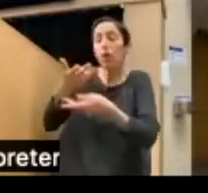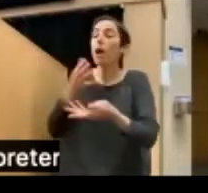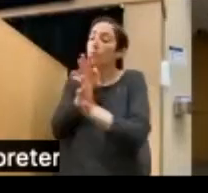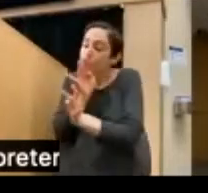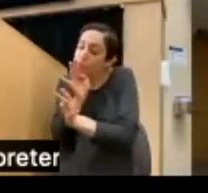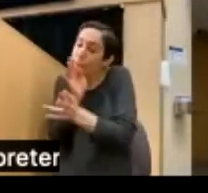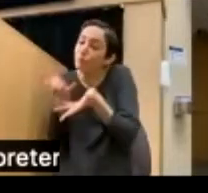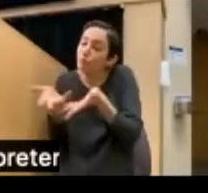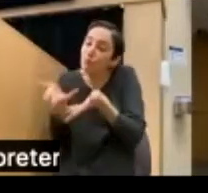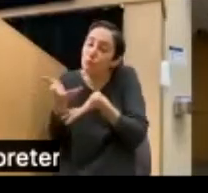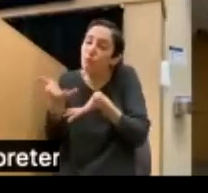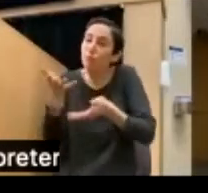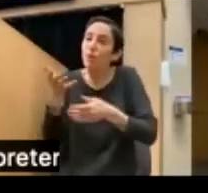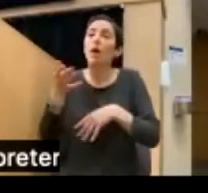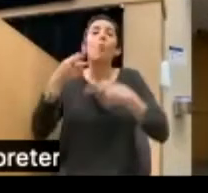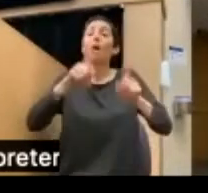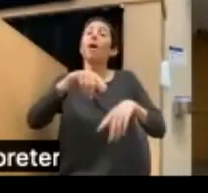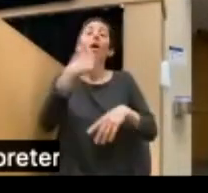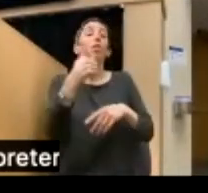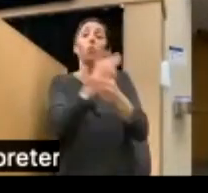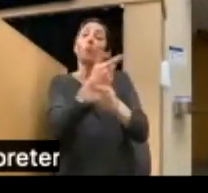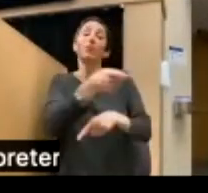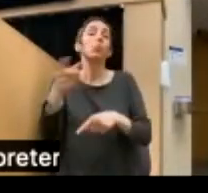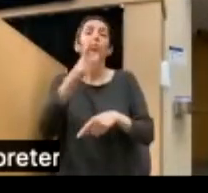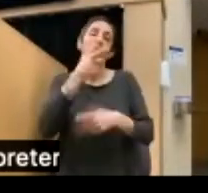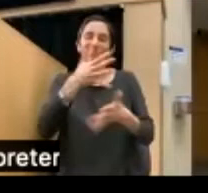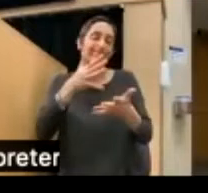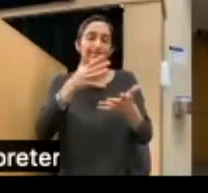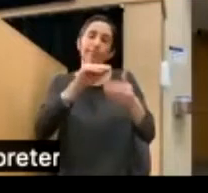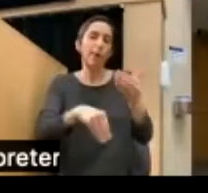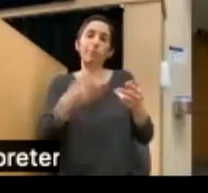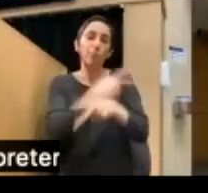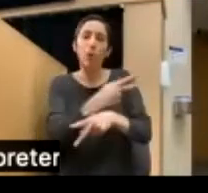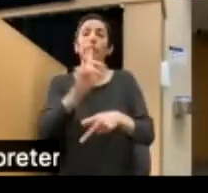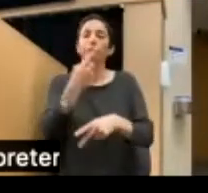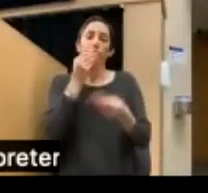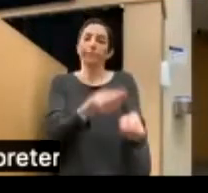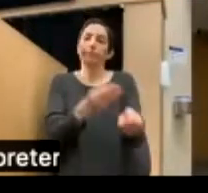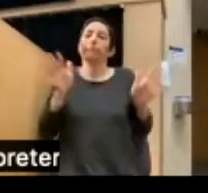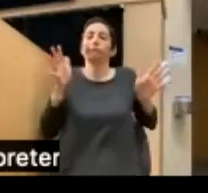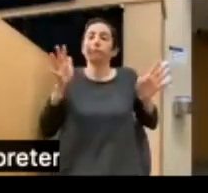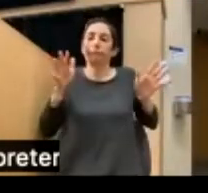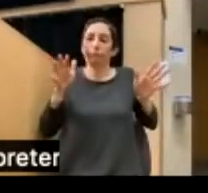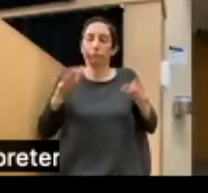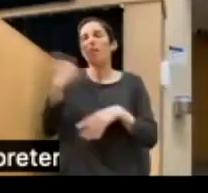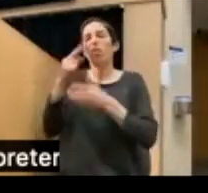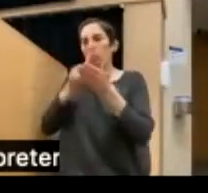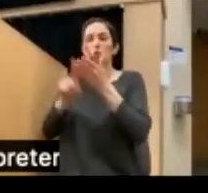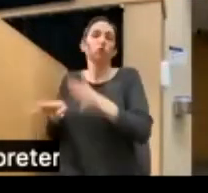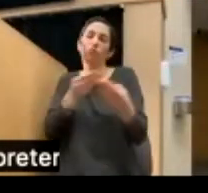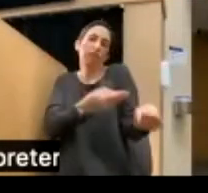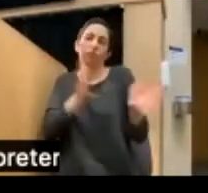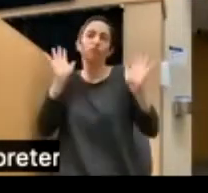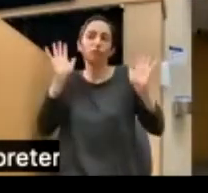the rabbits, she was basically giving them love and kindness. And much to Dr. Neerum's